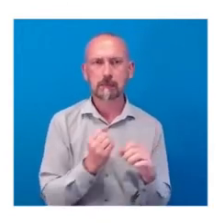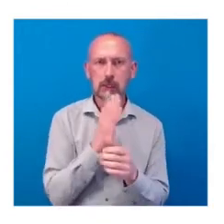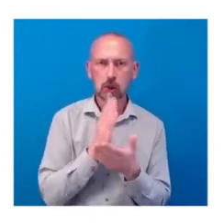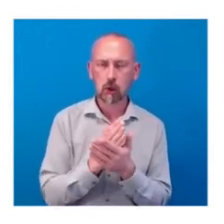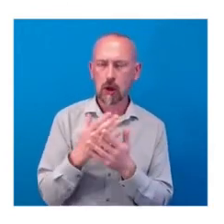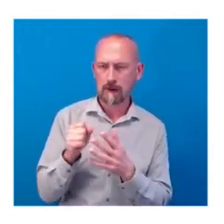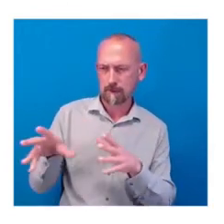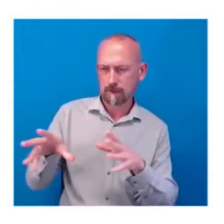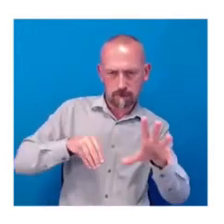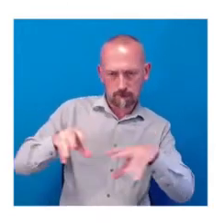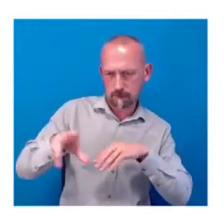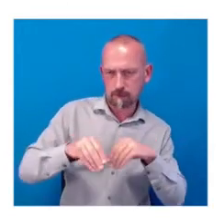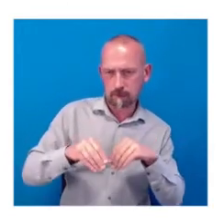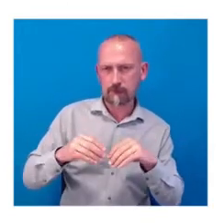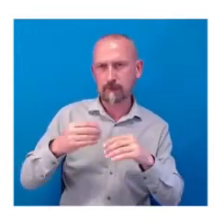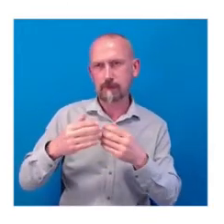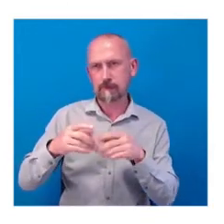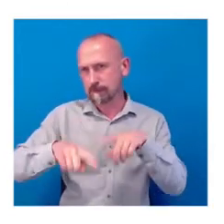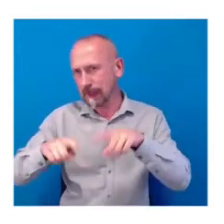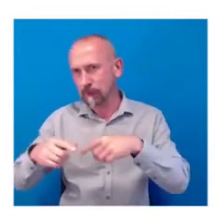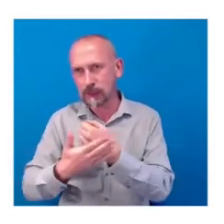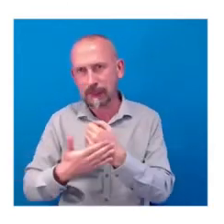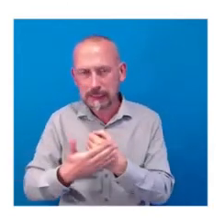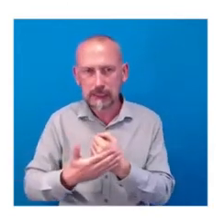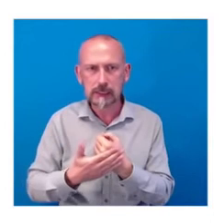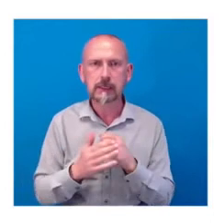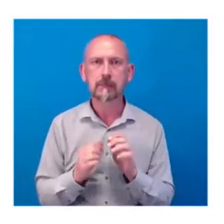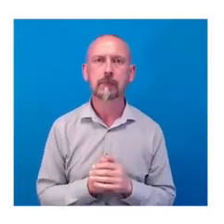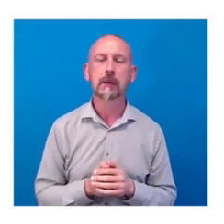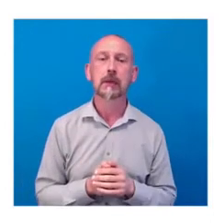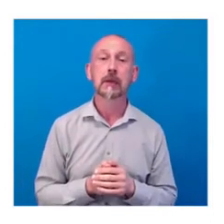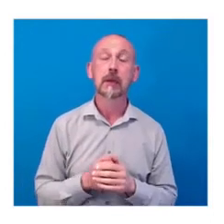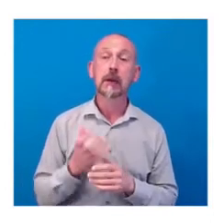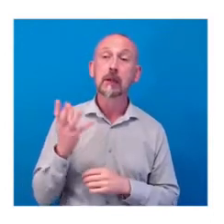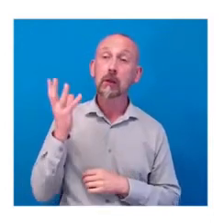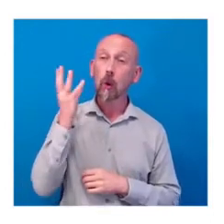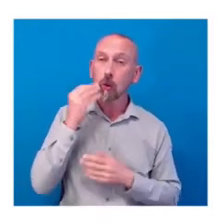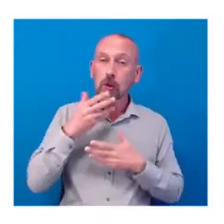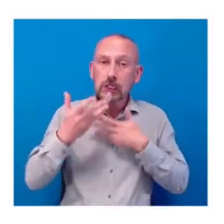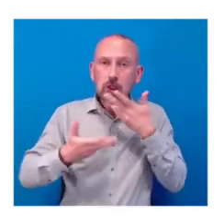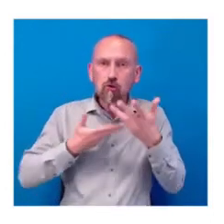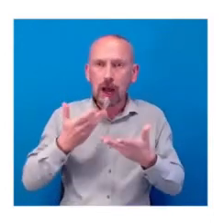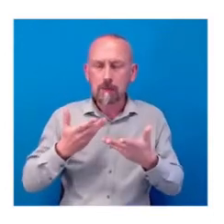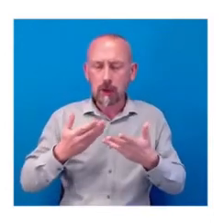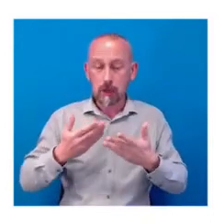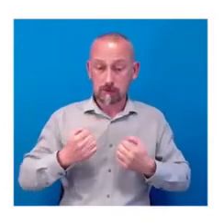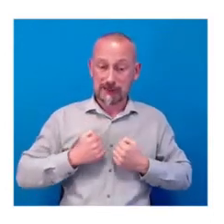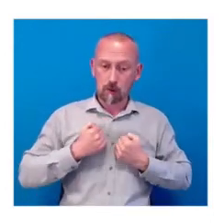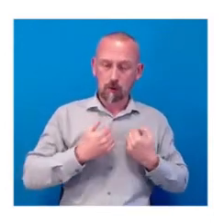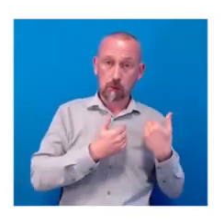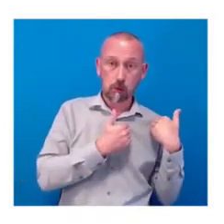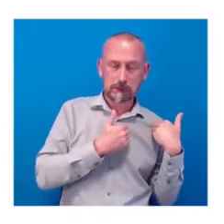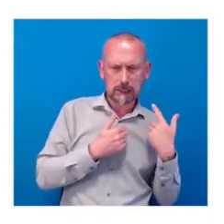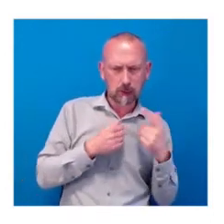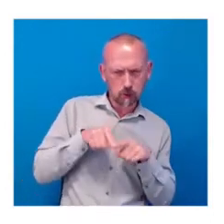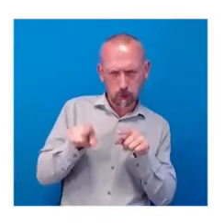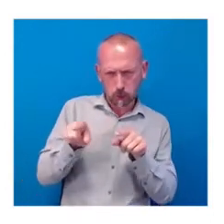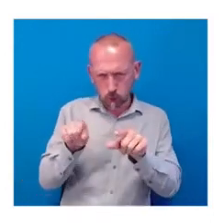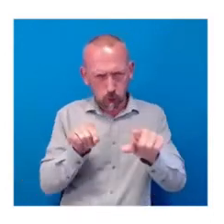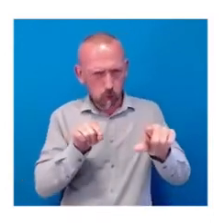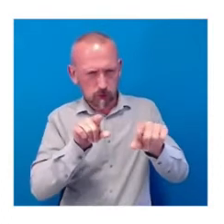audio describer's role has always been about choosing what is relevant for the visually impaired audience and conveying that. And this consultation